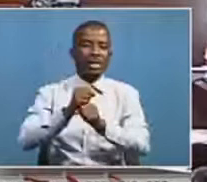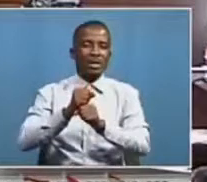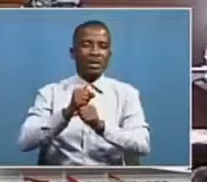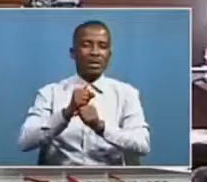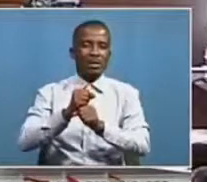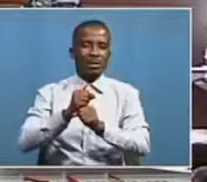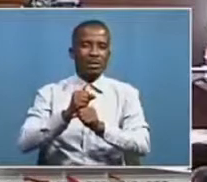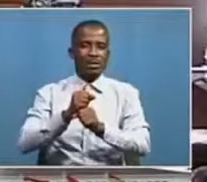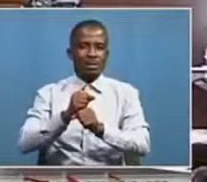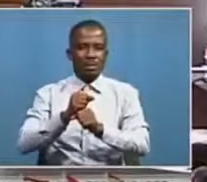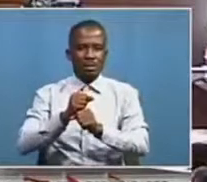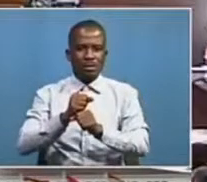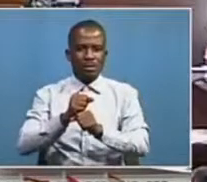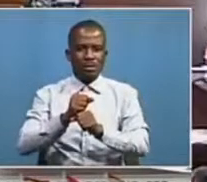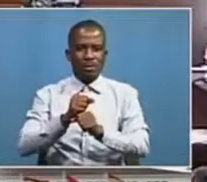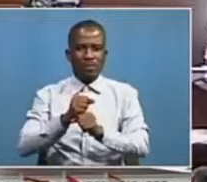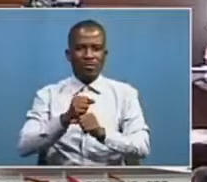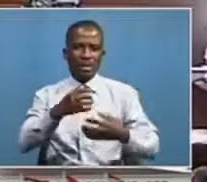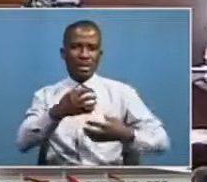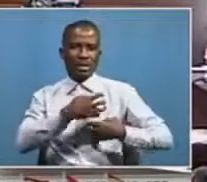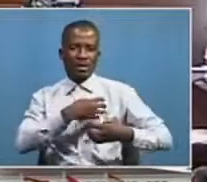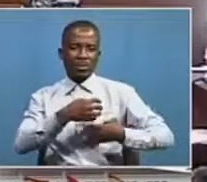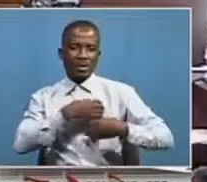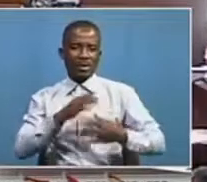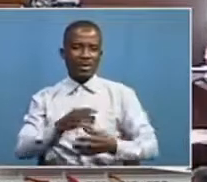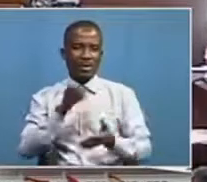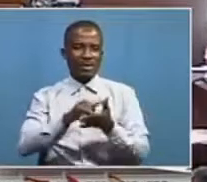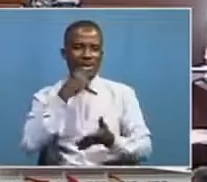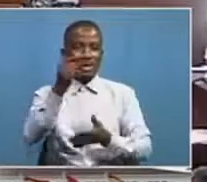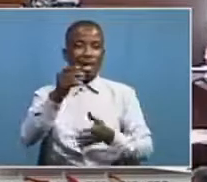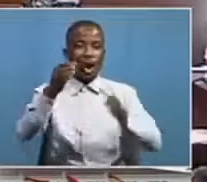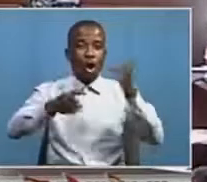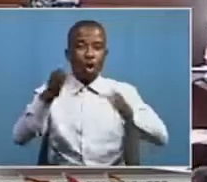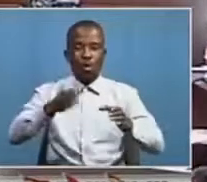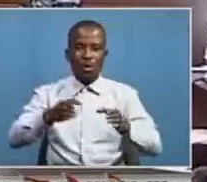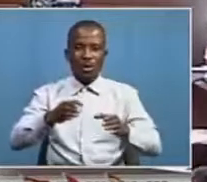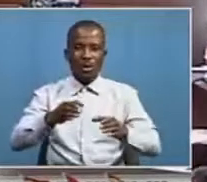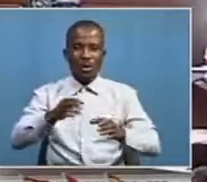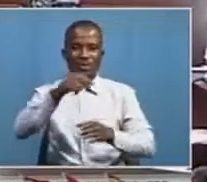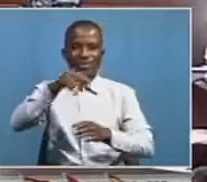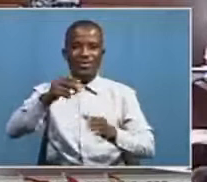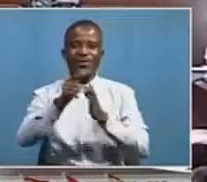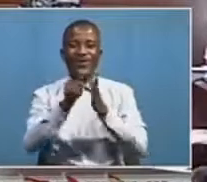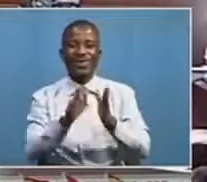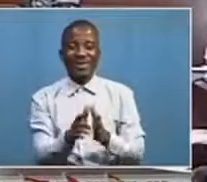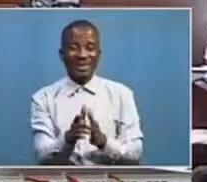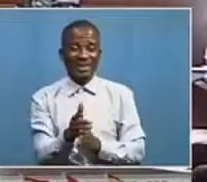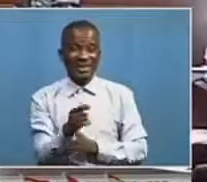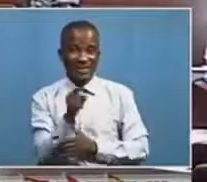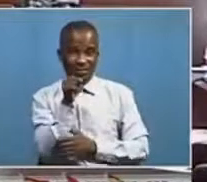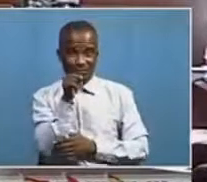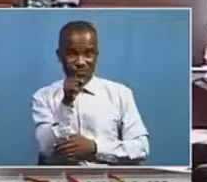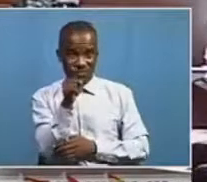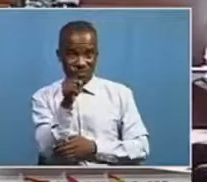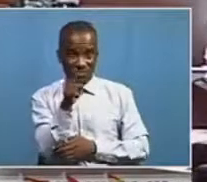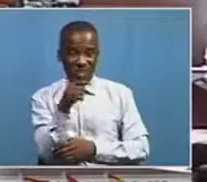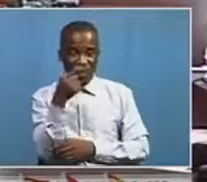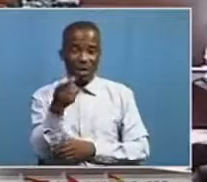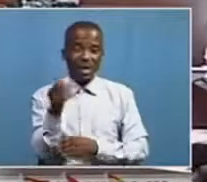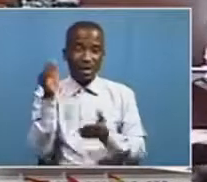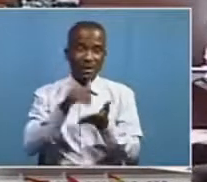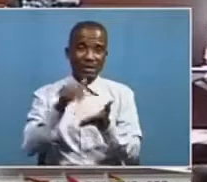second respondent. That is what I'm putting it to you by quote. Mr. Kutampa, when you recapture